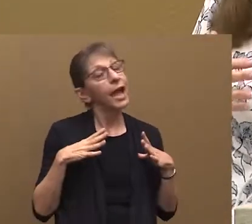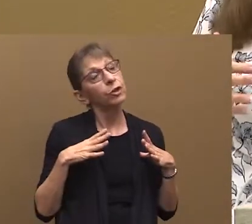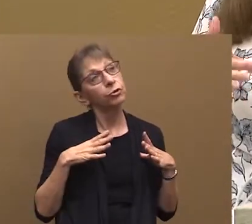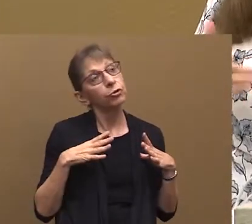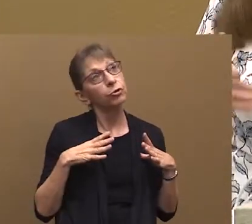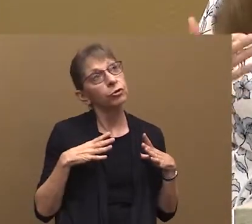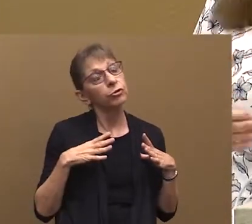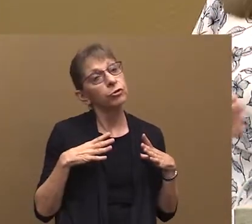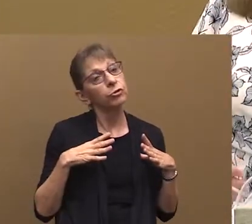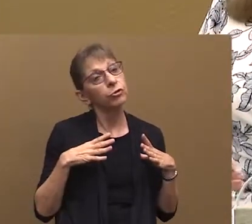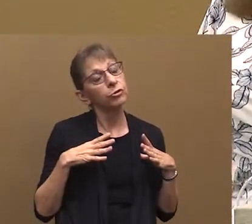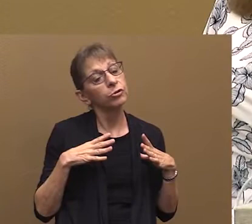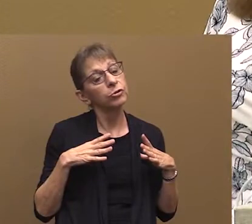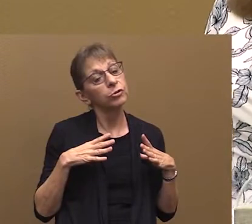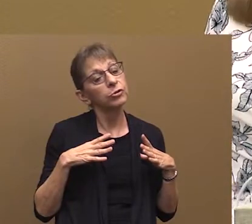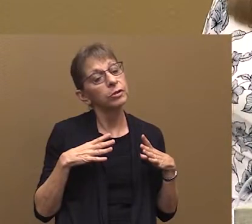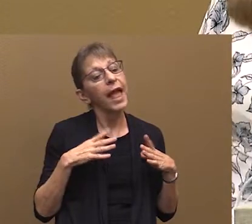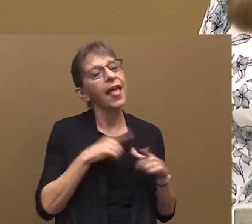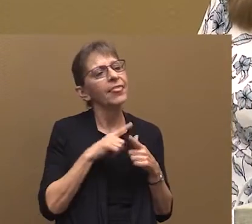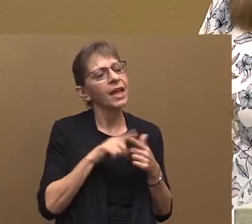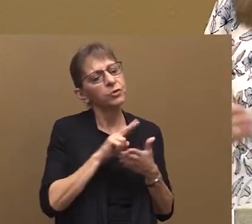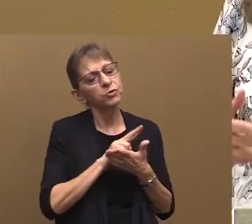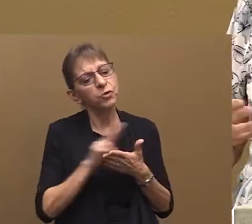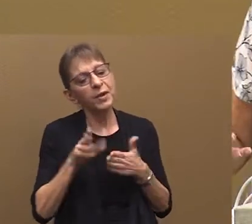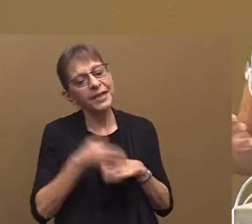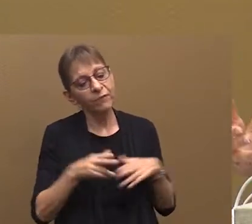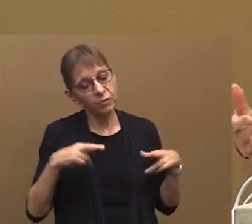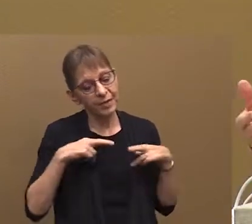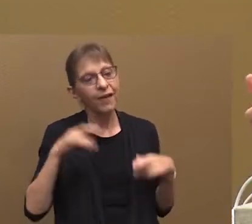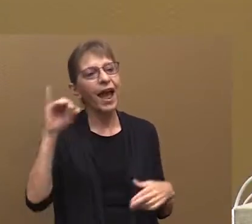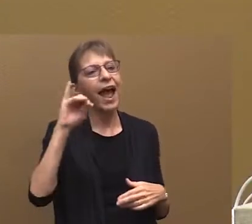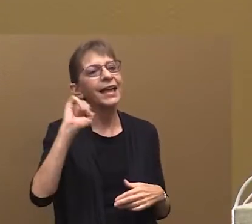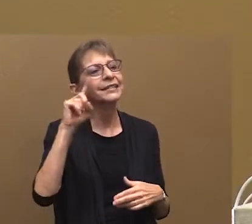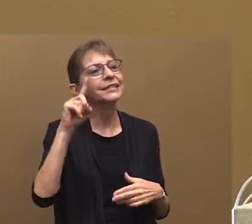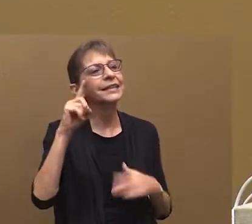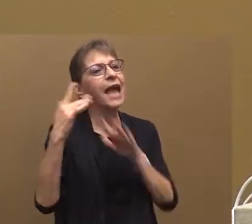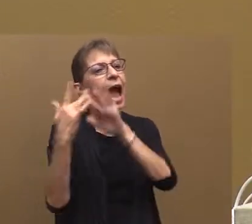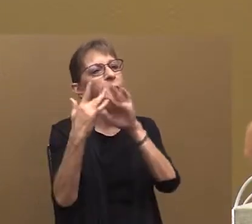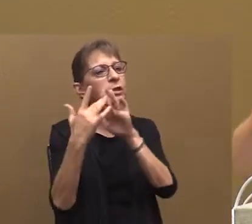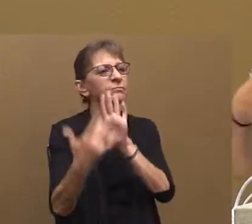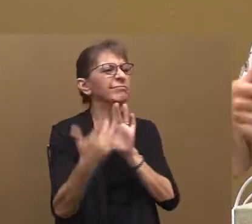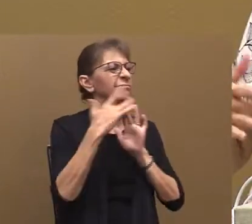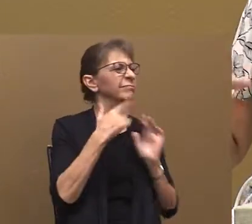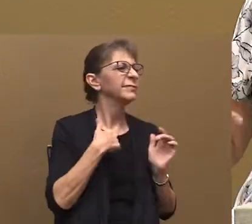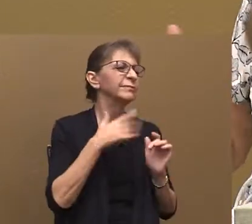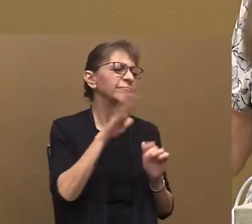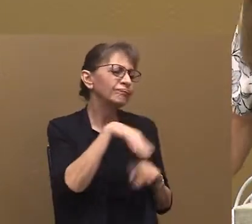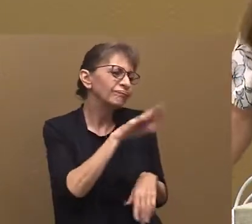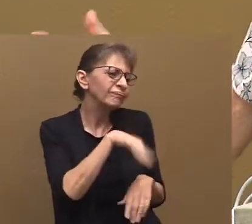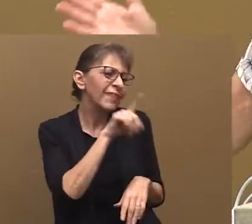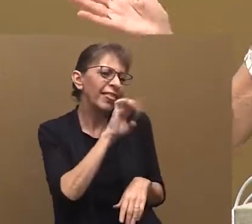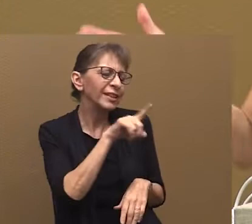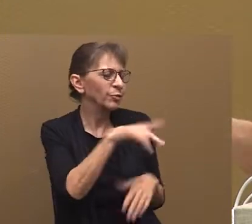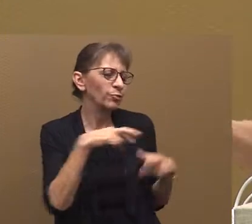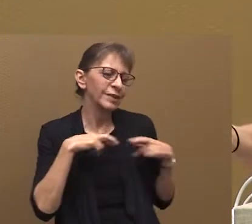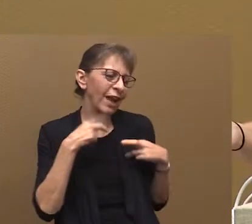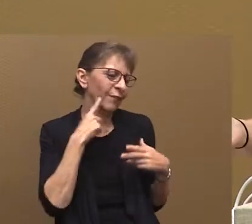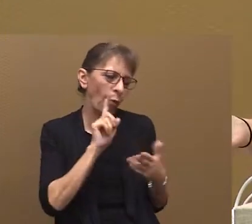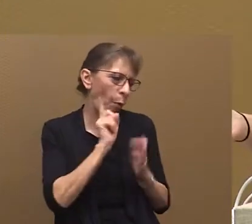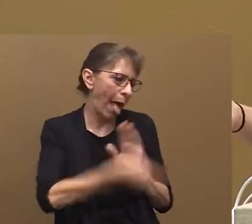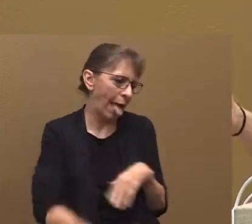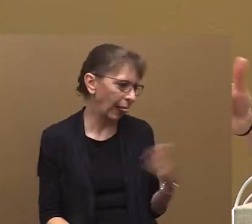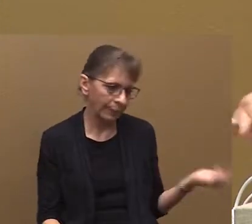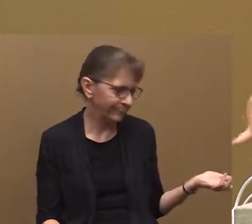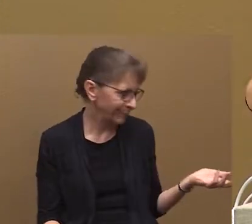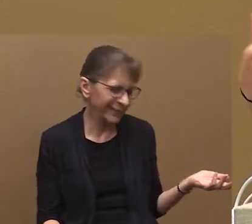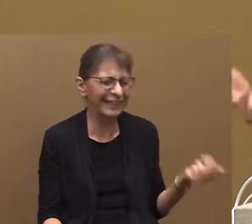and about 2 weeks into my retirement, ISD Outreach contacted me and said, well, Linda, you've been retired for